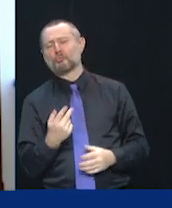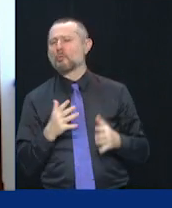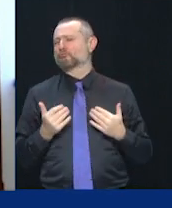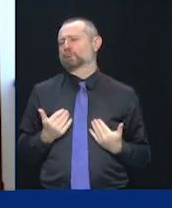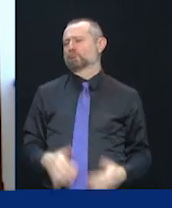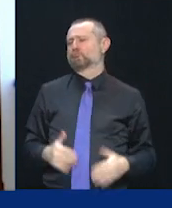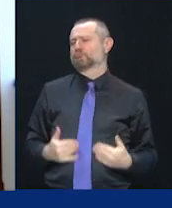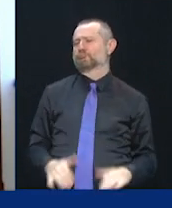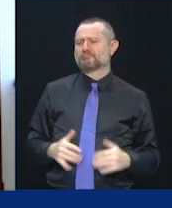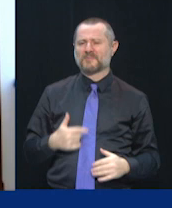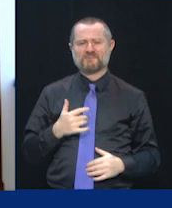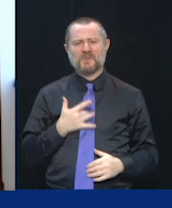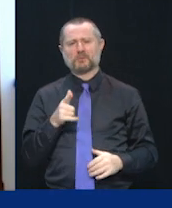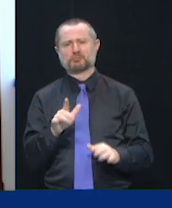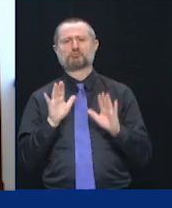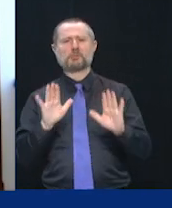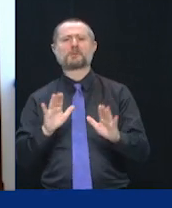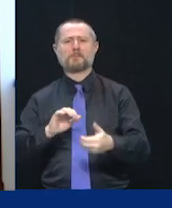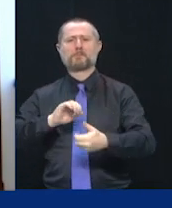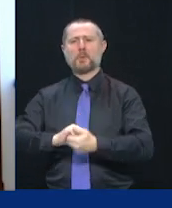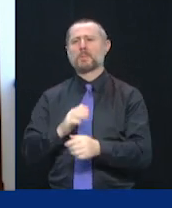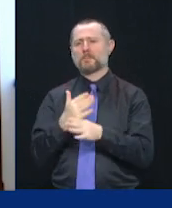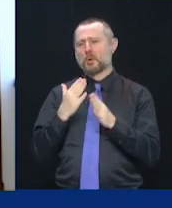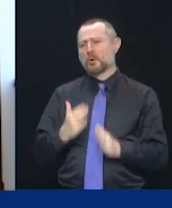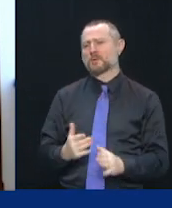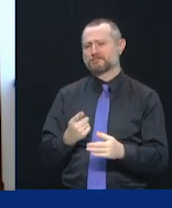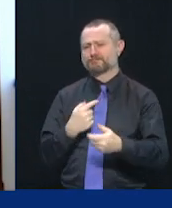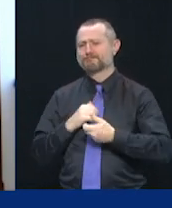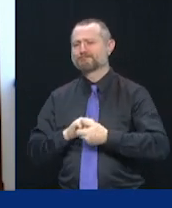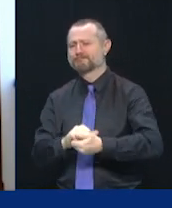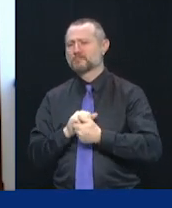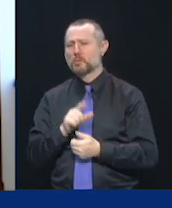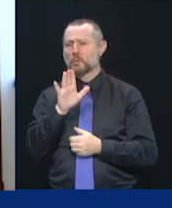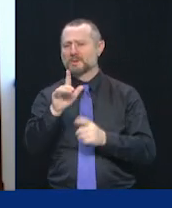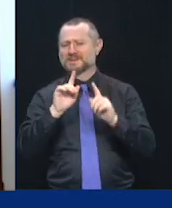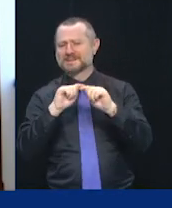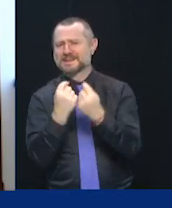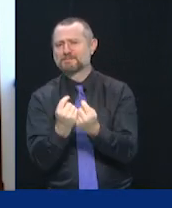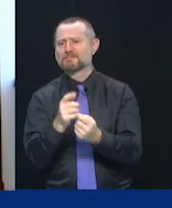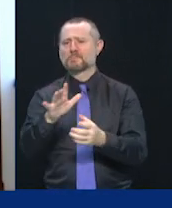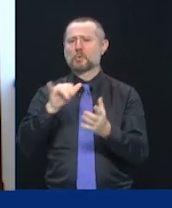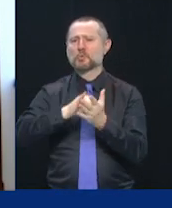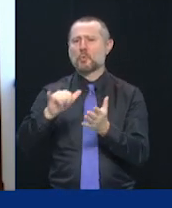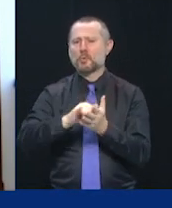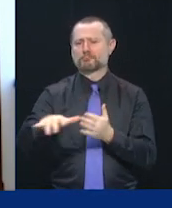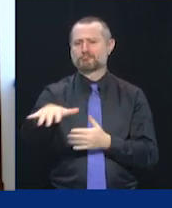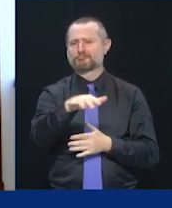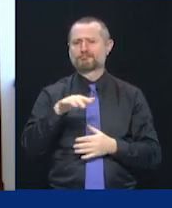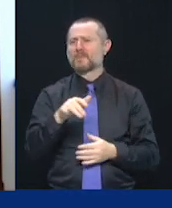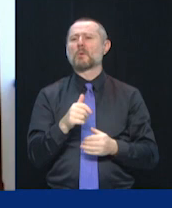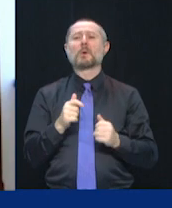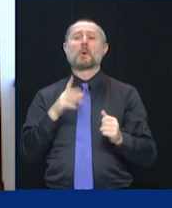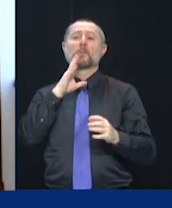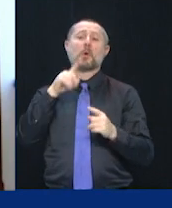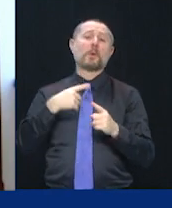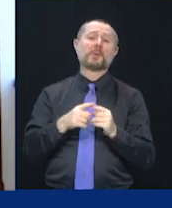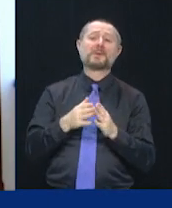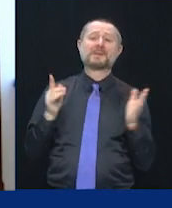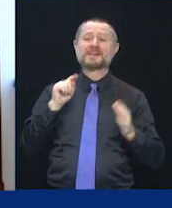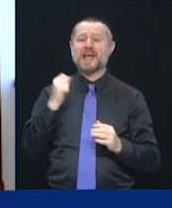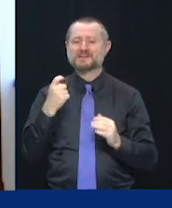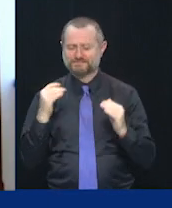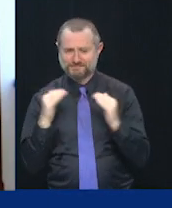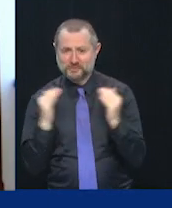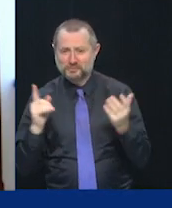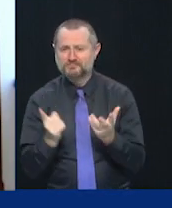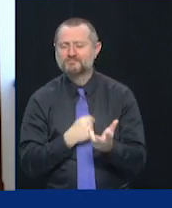partner across the Hudson than you and your team representing the Empire State. Everything from tax fairness to battling the